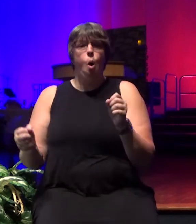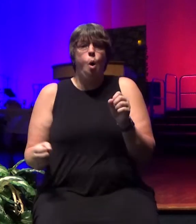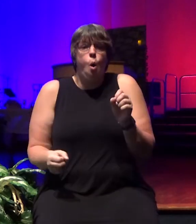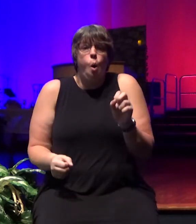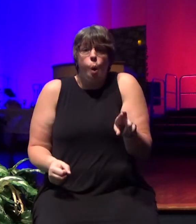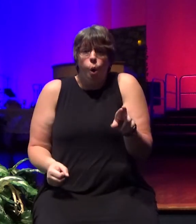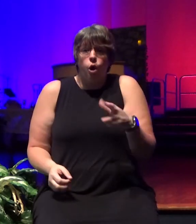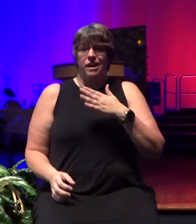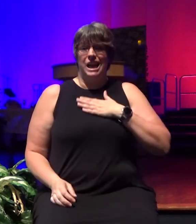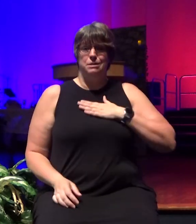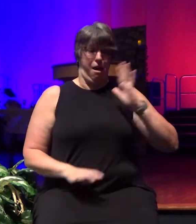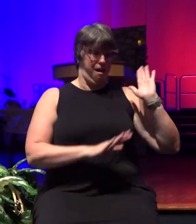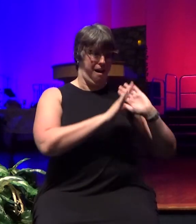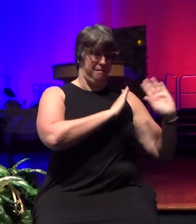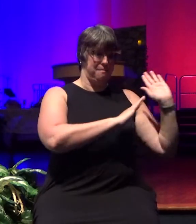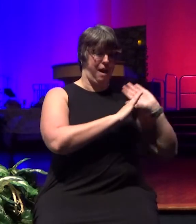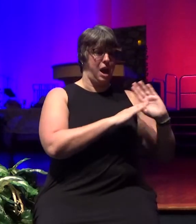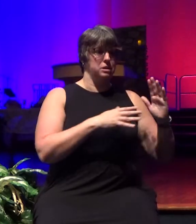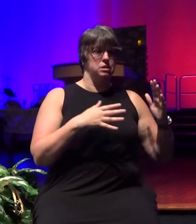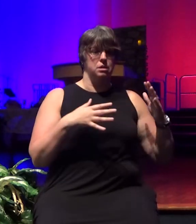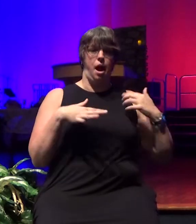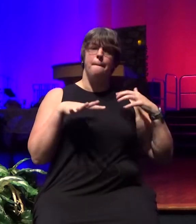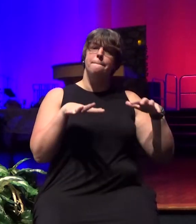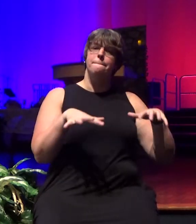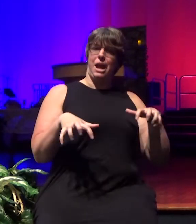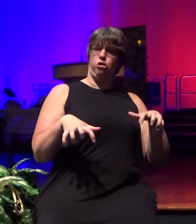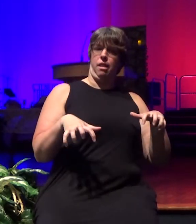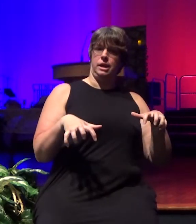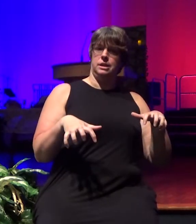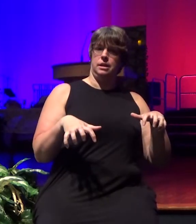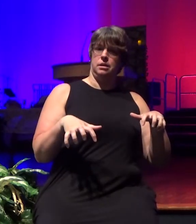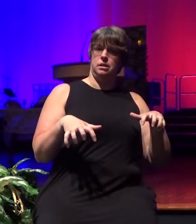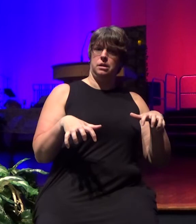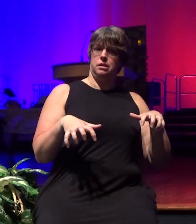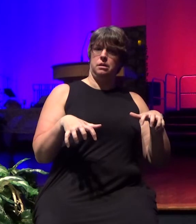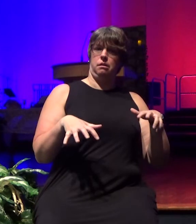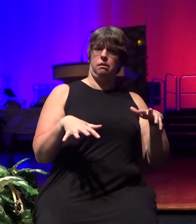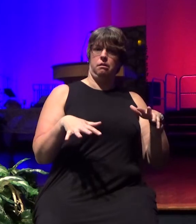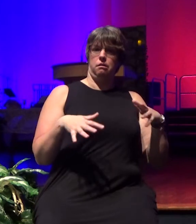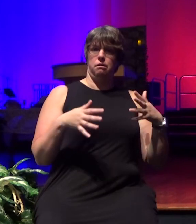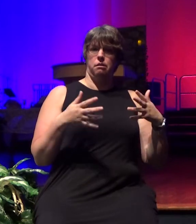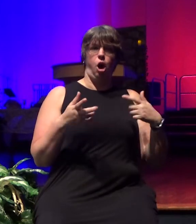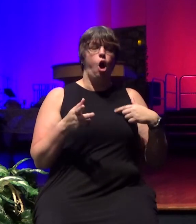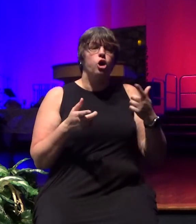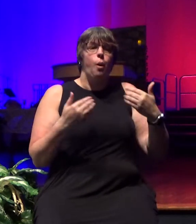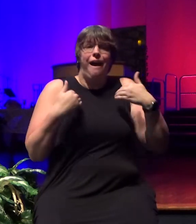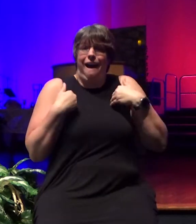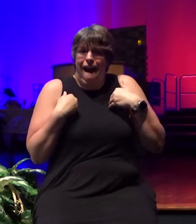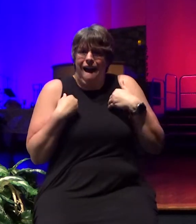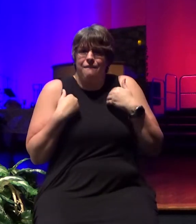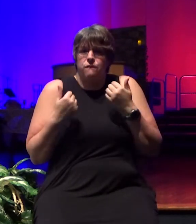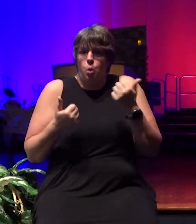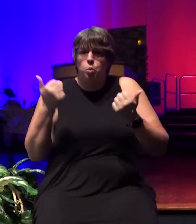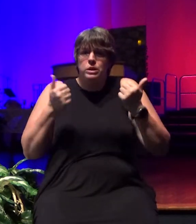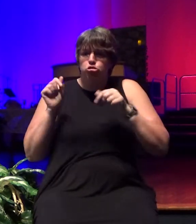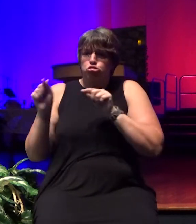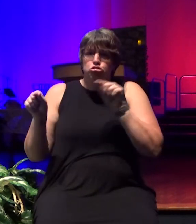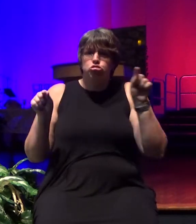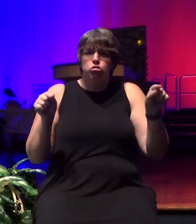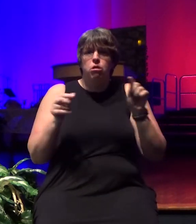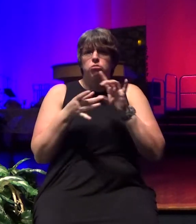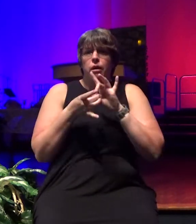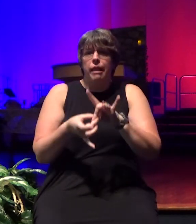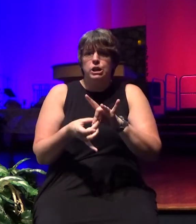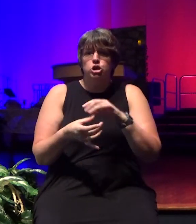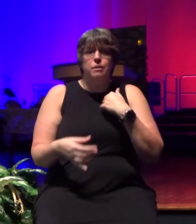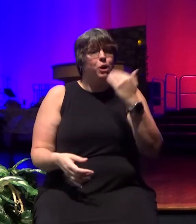chain. Are you carrying that kind of a relationship with your past? It is possible for you to pull that release lever